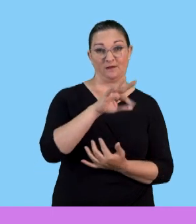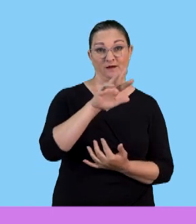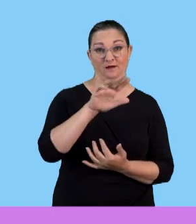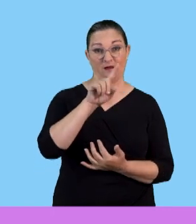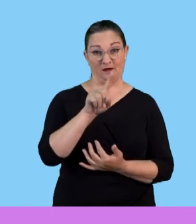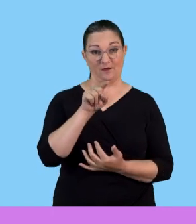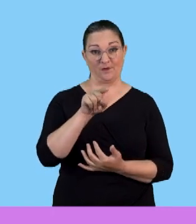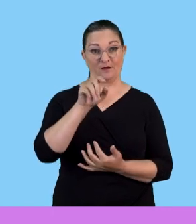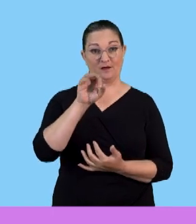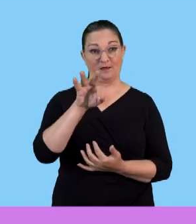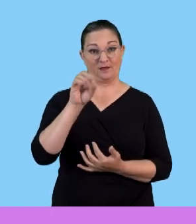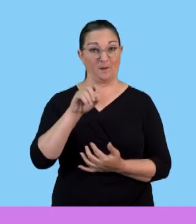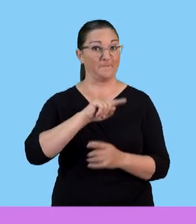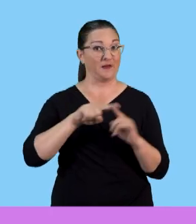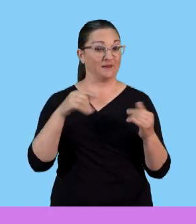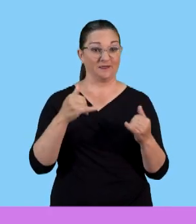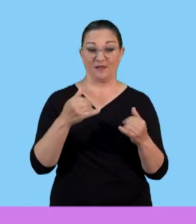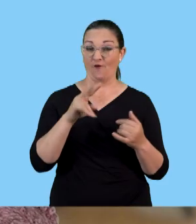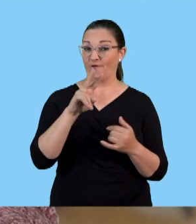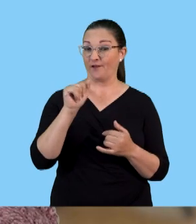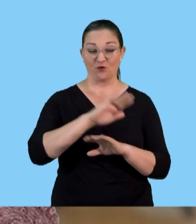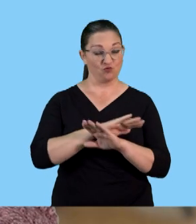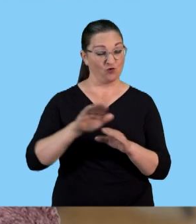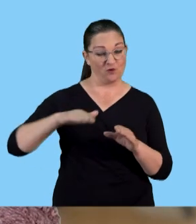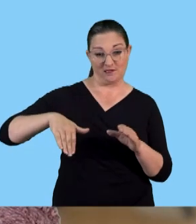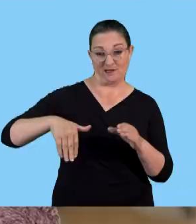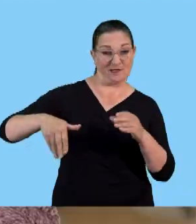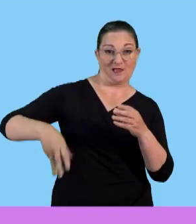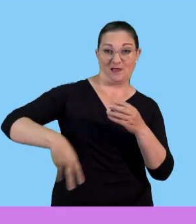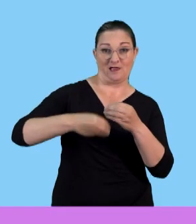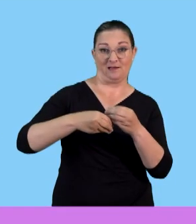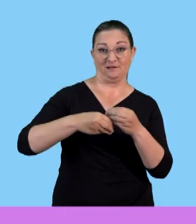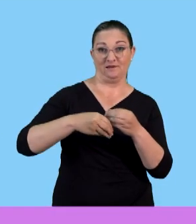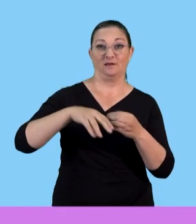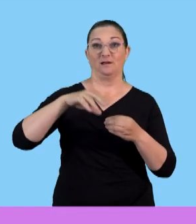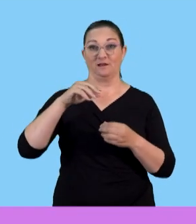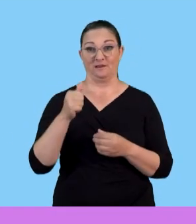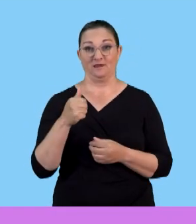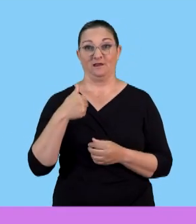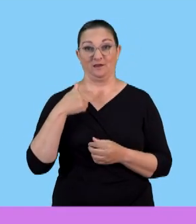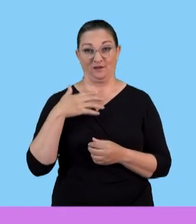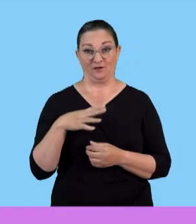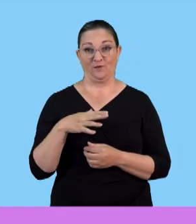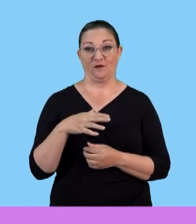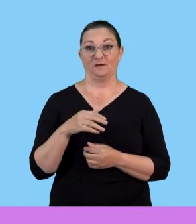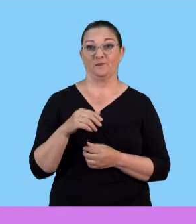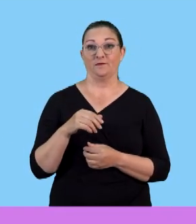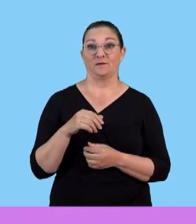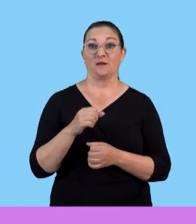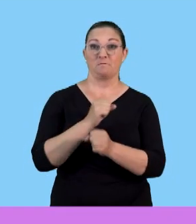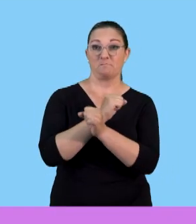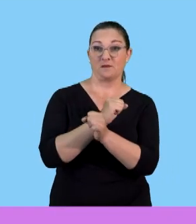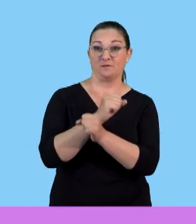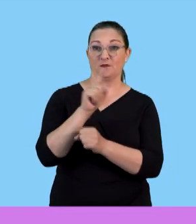VAT exclusive amount, the VAT is not yet being added. So if you want to calculate your VAT amount on this, you can